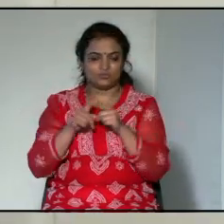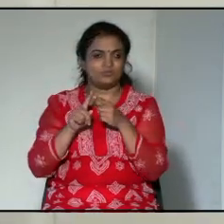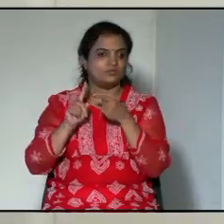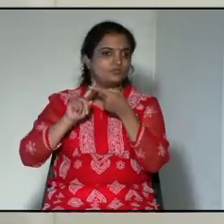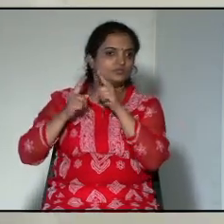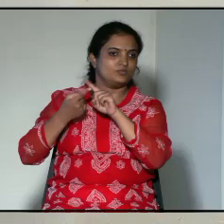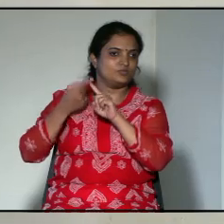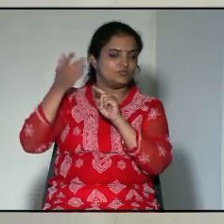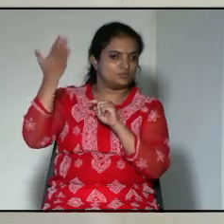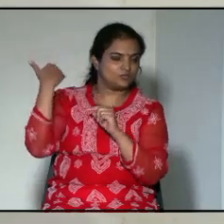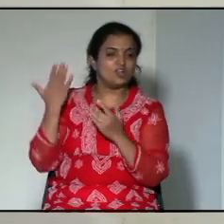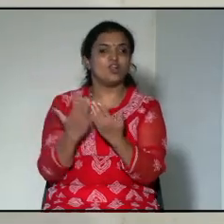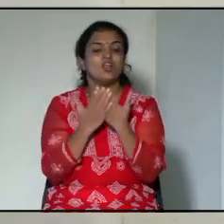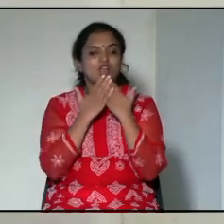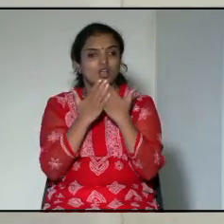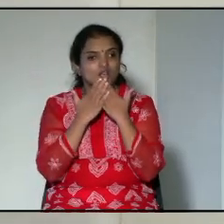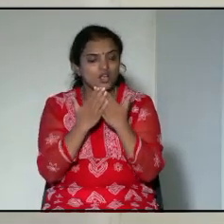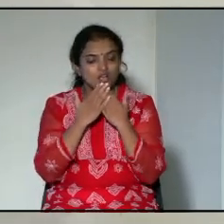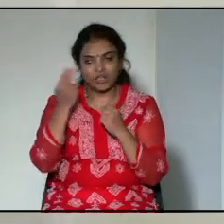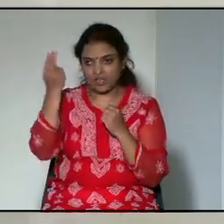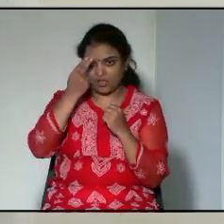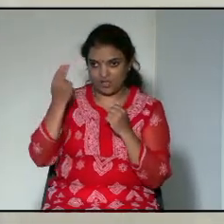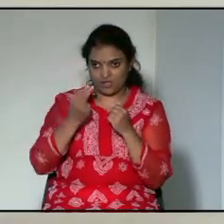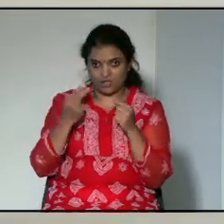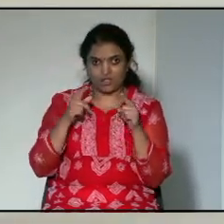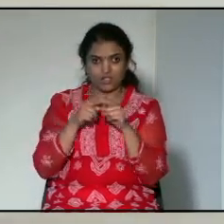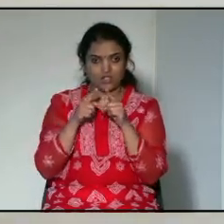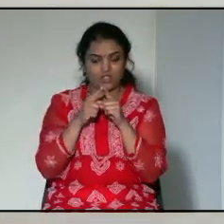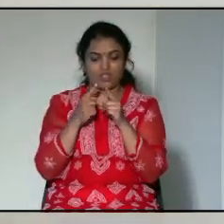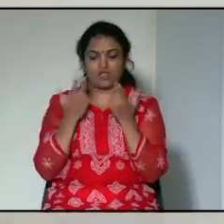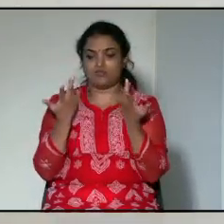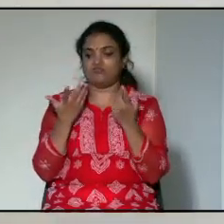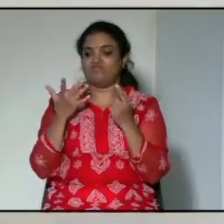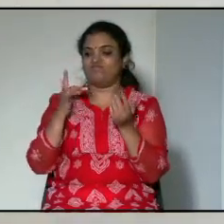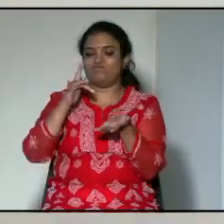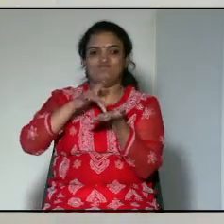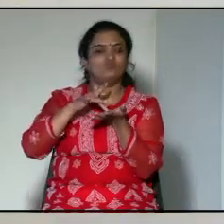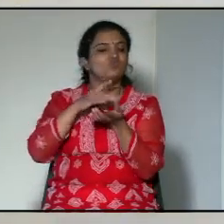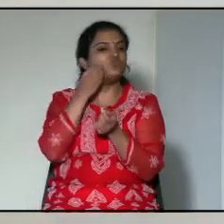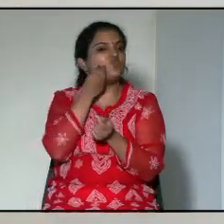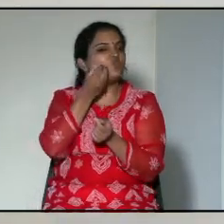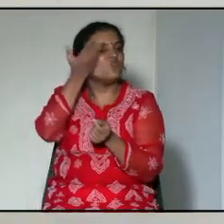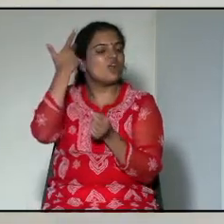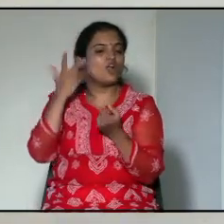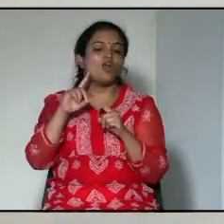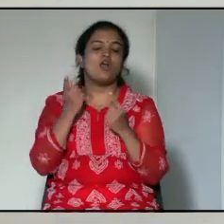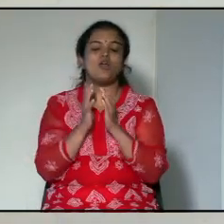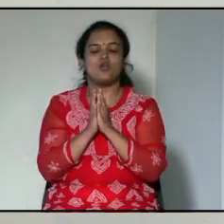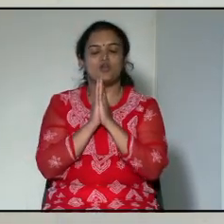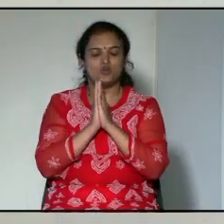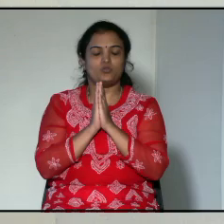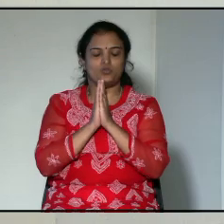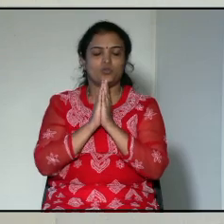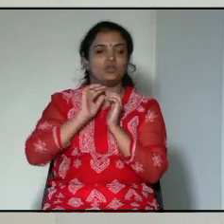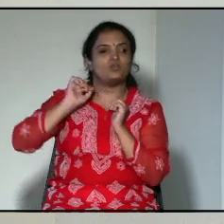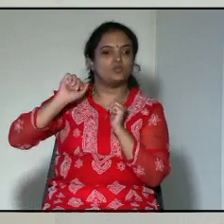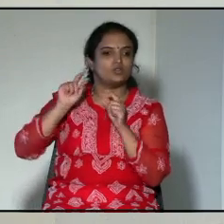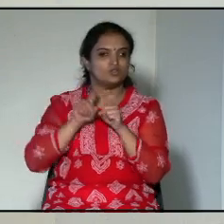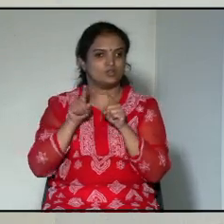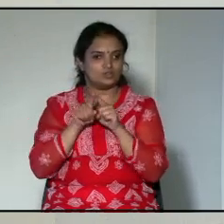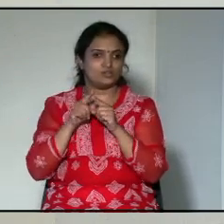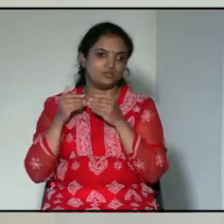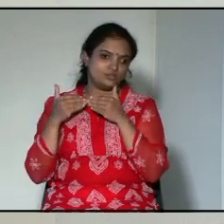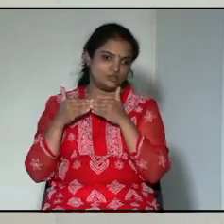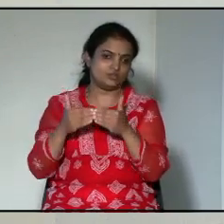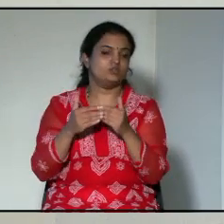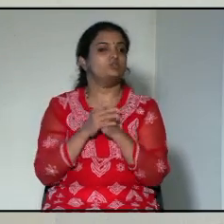Institutions of Art and in Colonial and Post-Colonial India, and In the Name of the Goddess, the Durga Puja of Contemporary